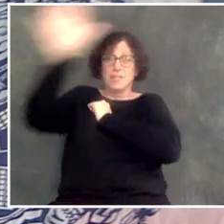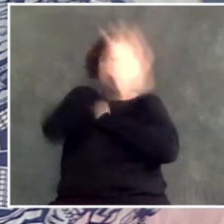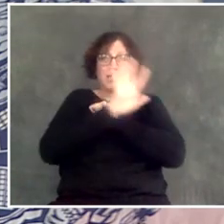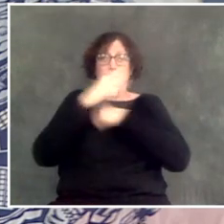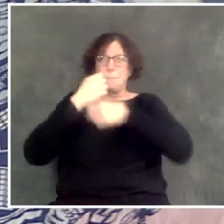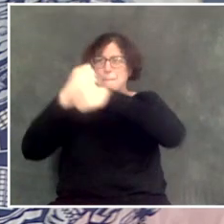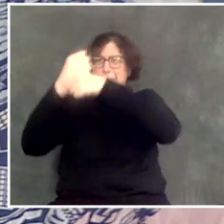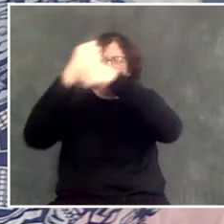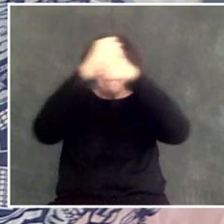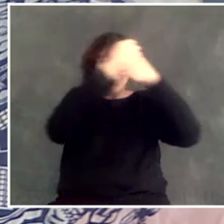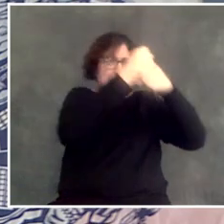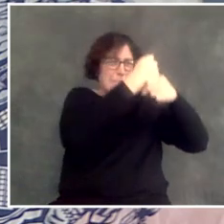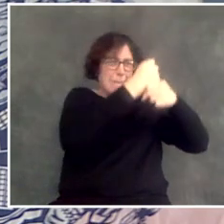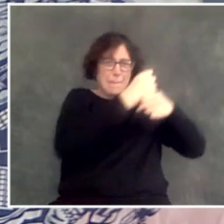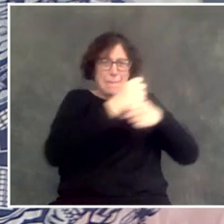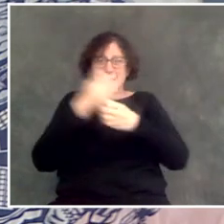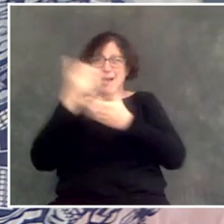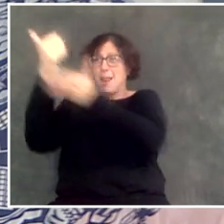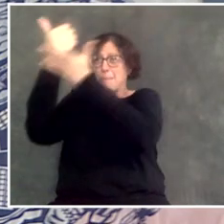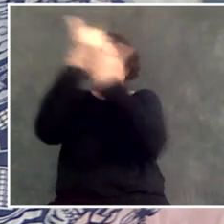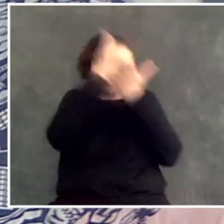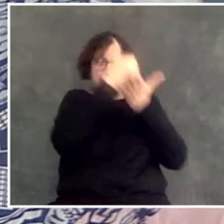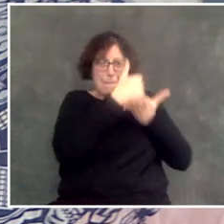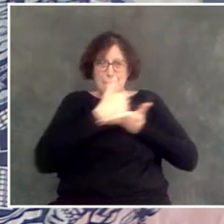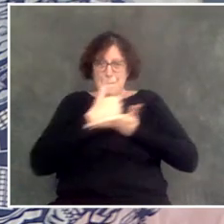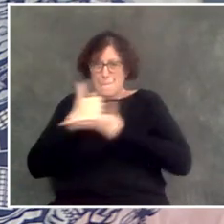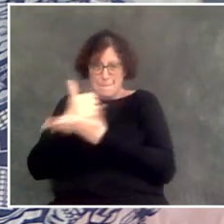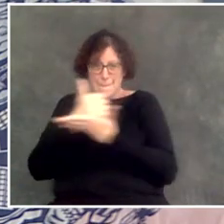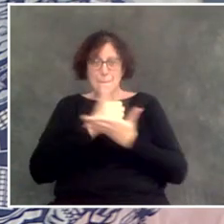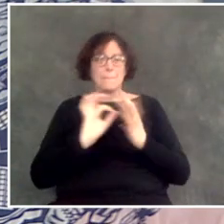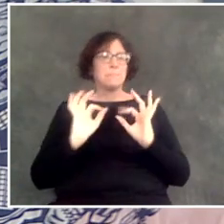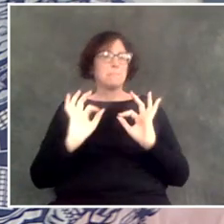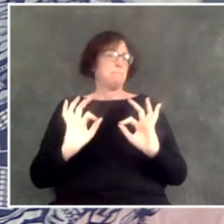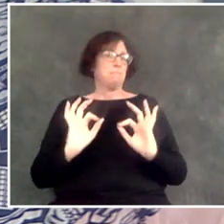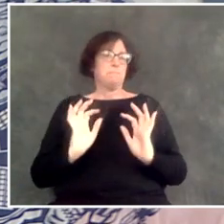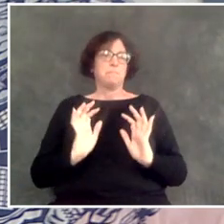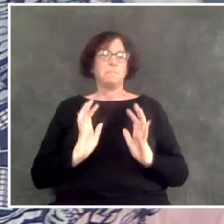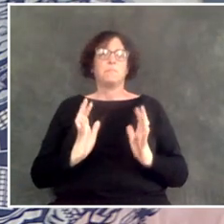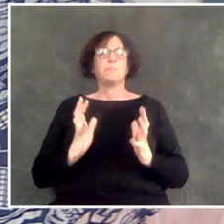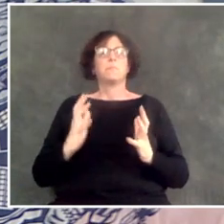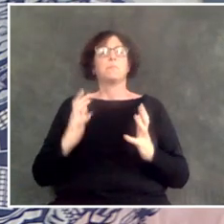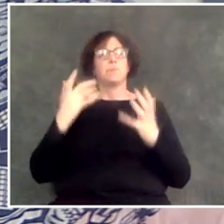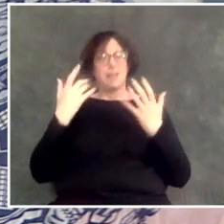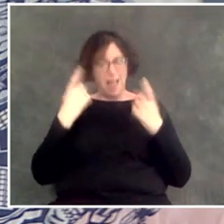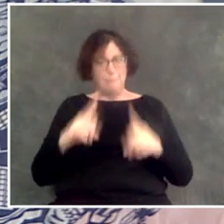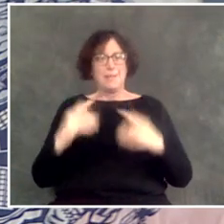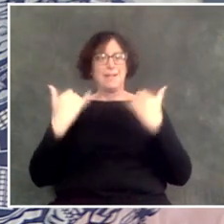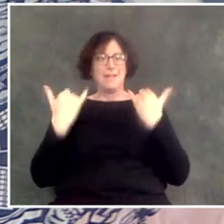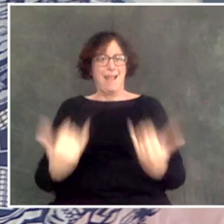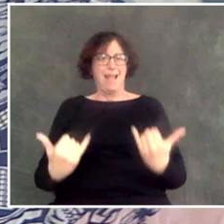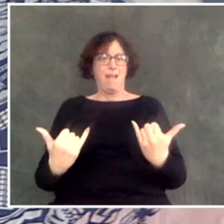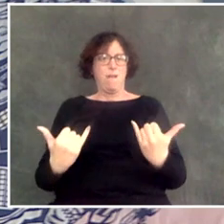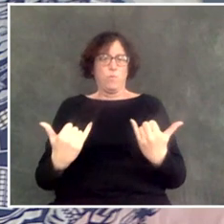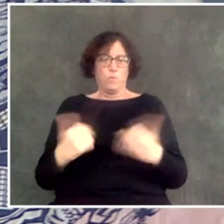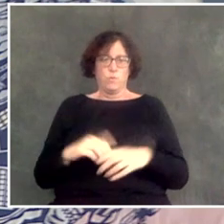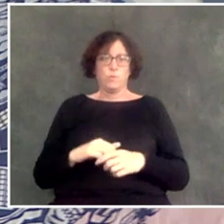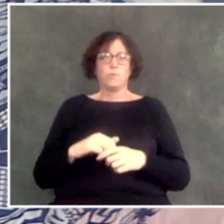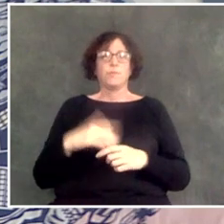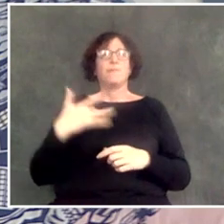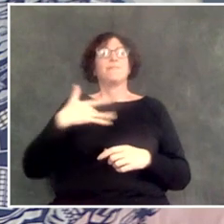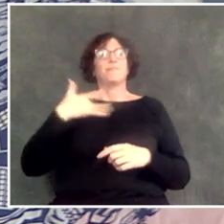world, contracting to get stuff in. It is coming in. So I think there'll be a regular resupply. Will it be perfect? I'm sure it